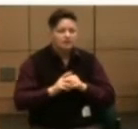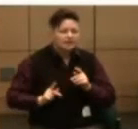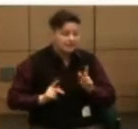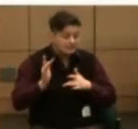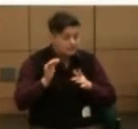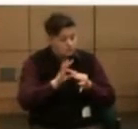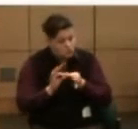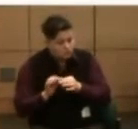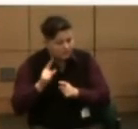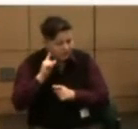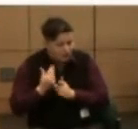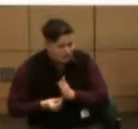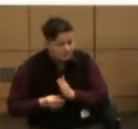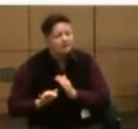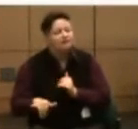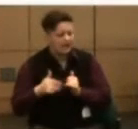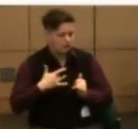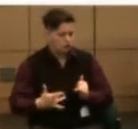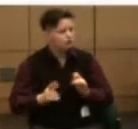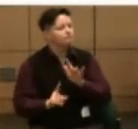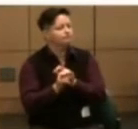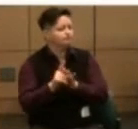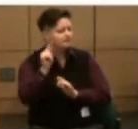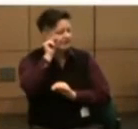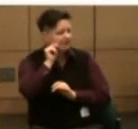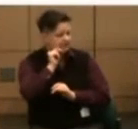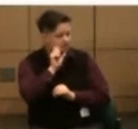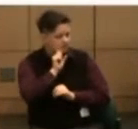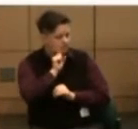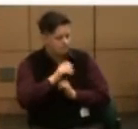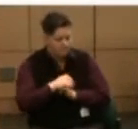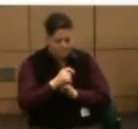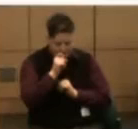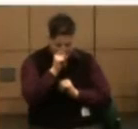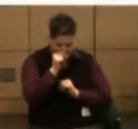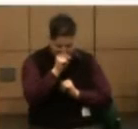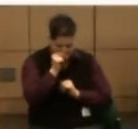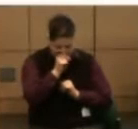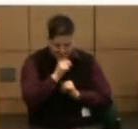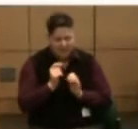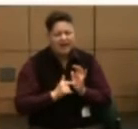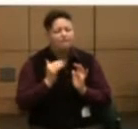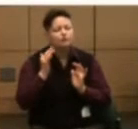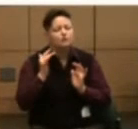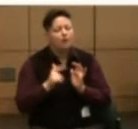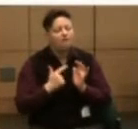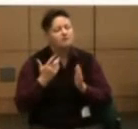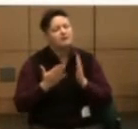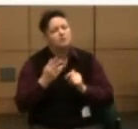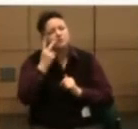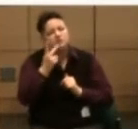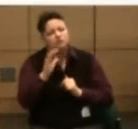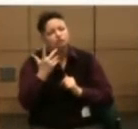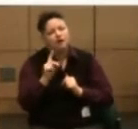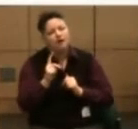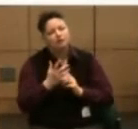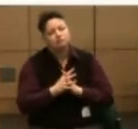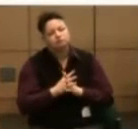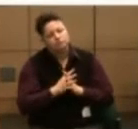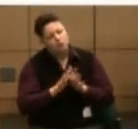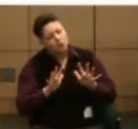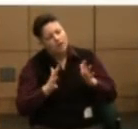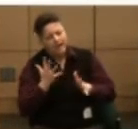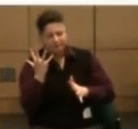loss, but they, again, usually present in the teenage years. And then, but they every so often may see a child who kind of